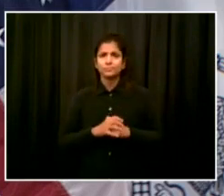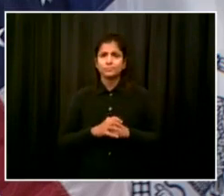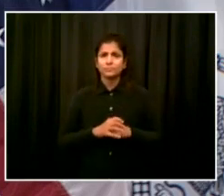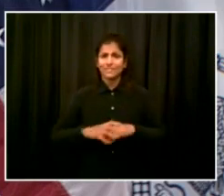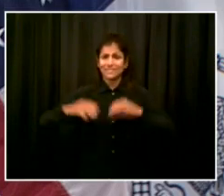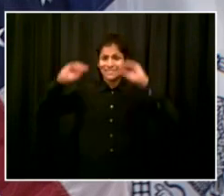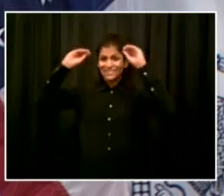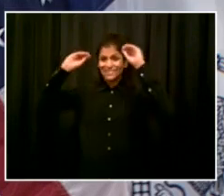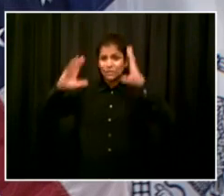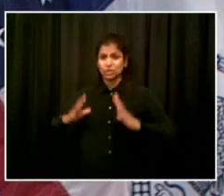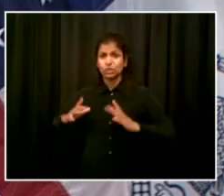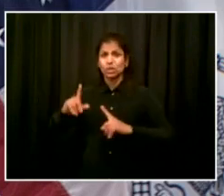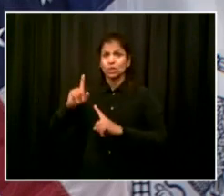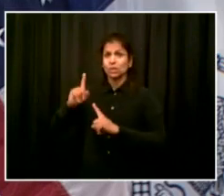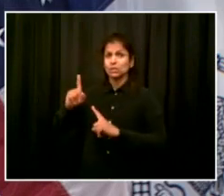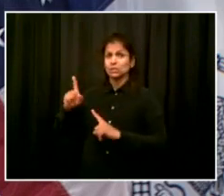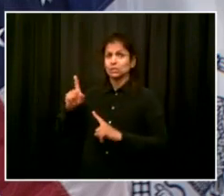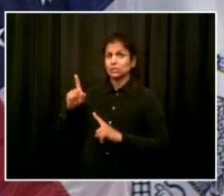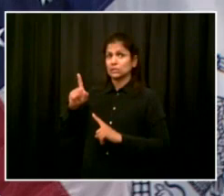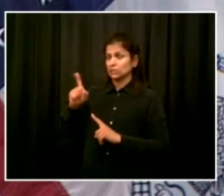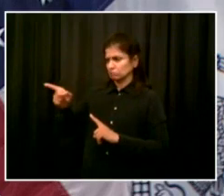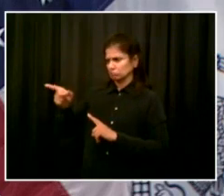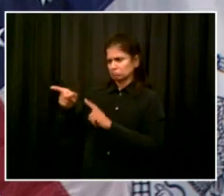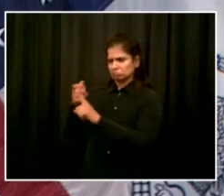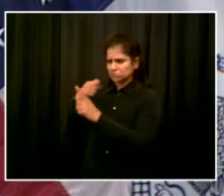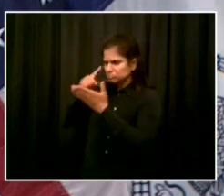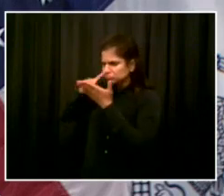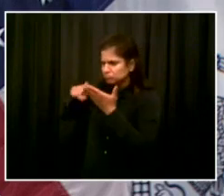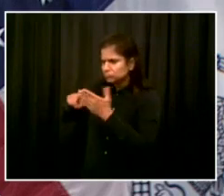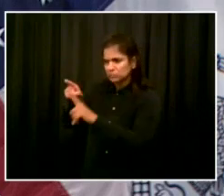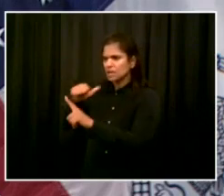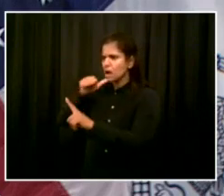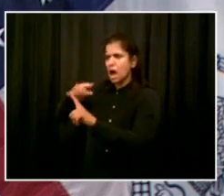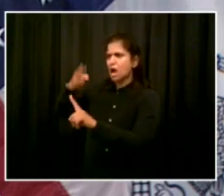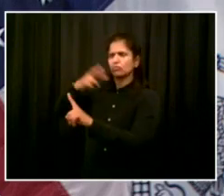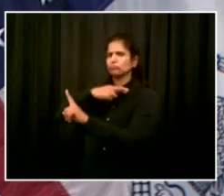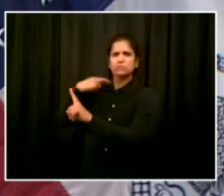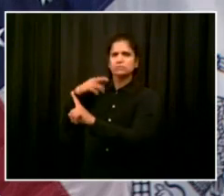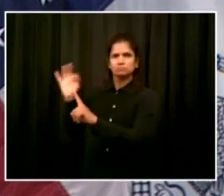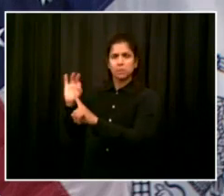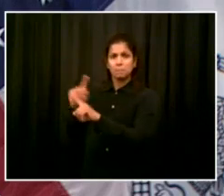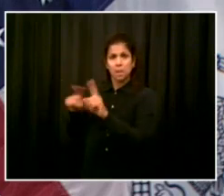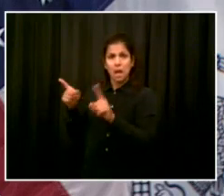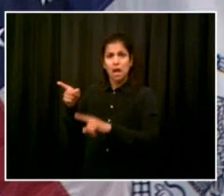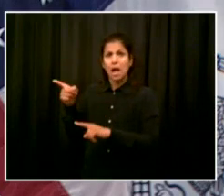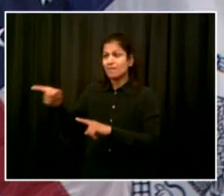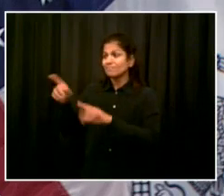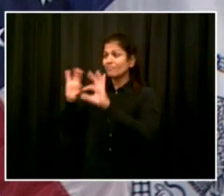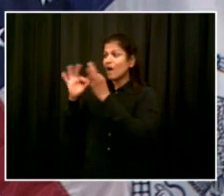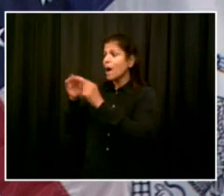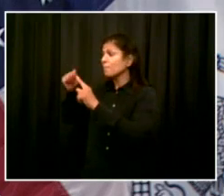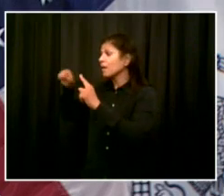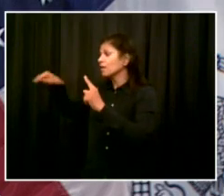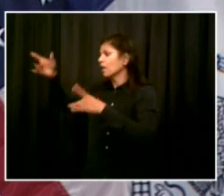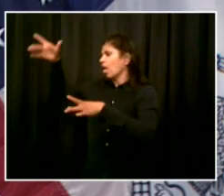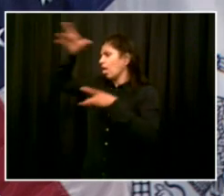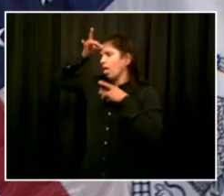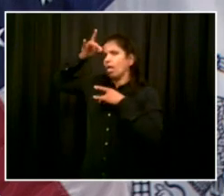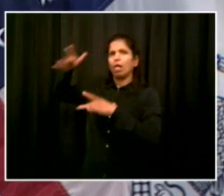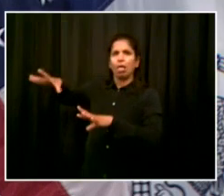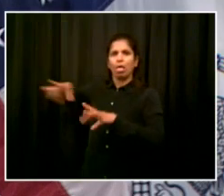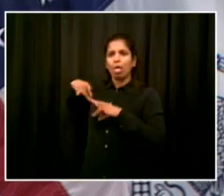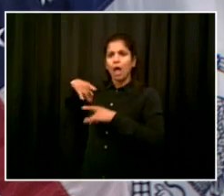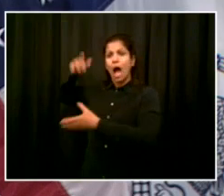such as an infant child or a diabetic spouse? Or what sort of workarounds are you doing for those tangential people in